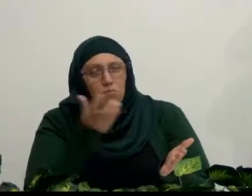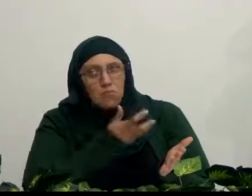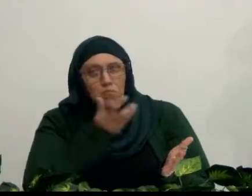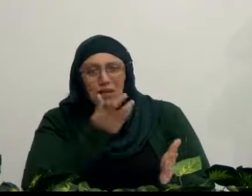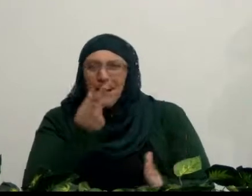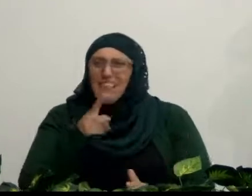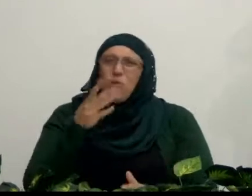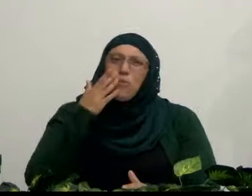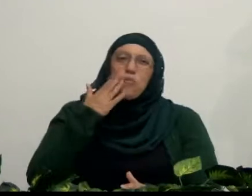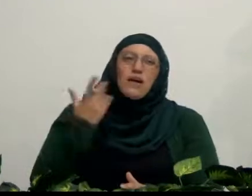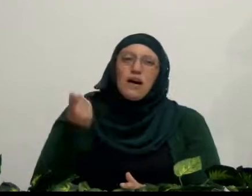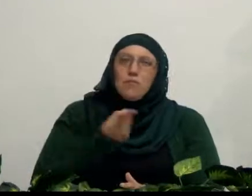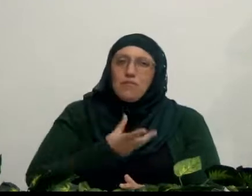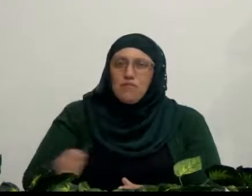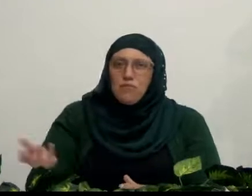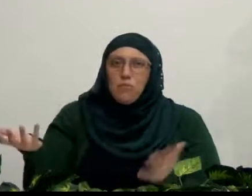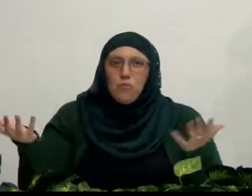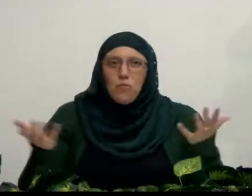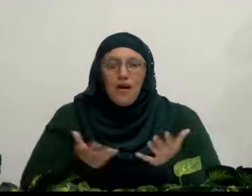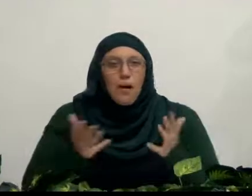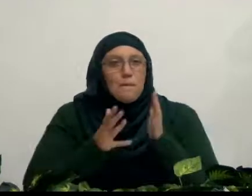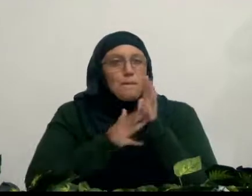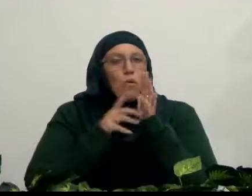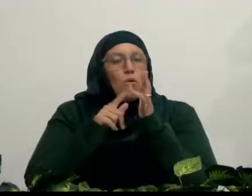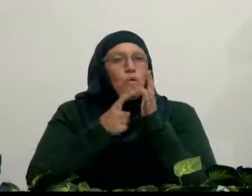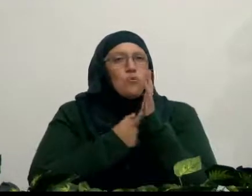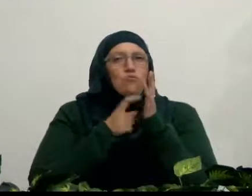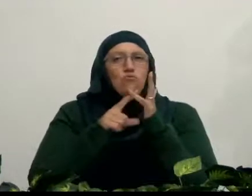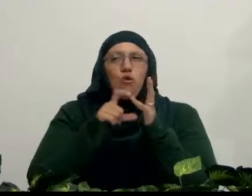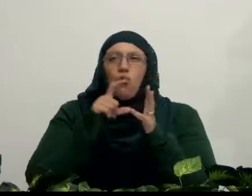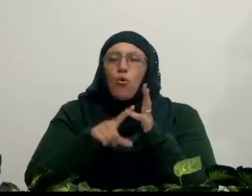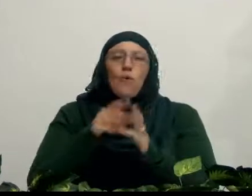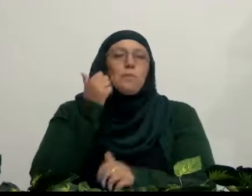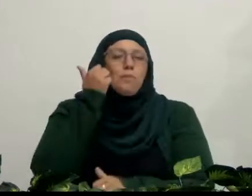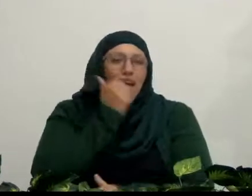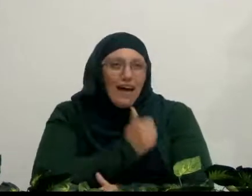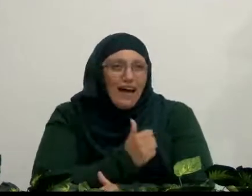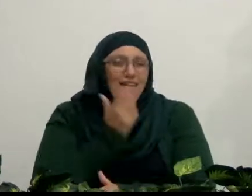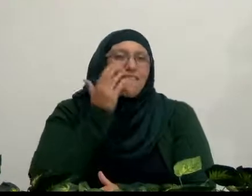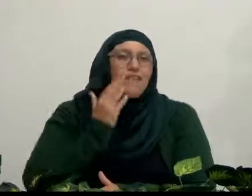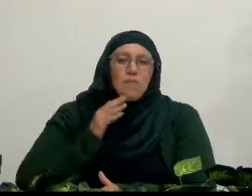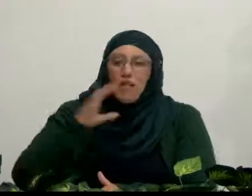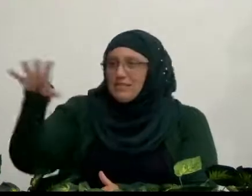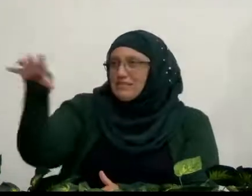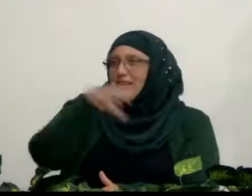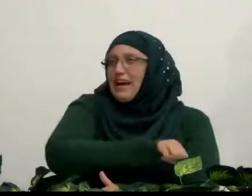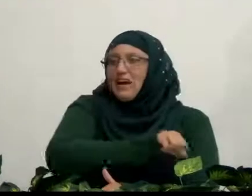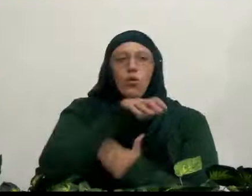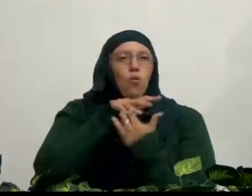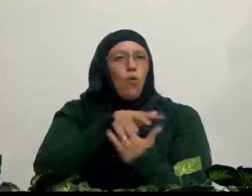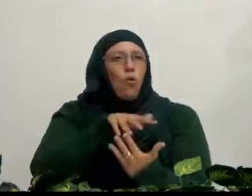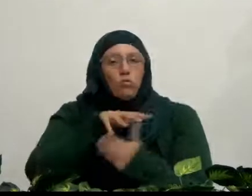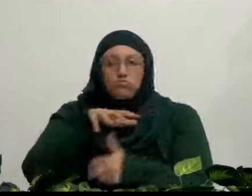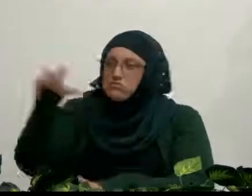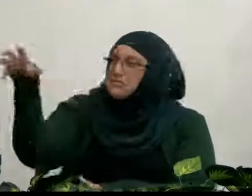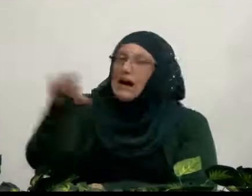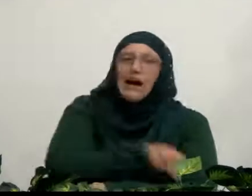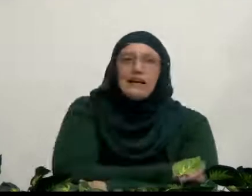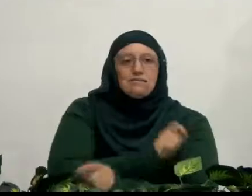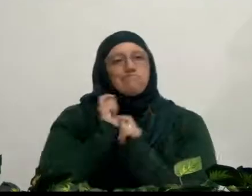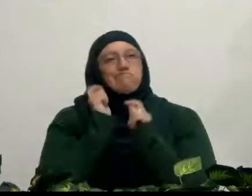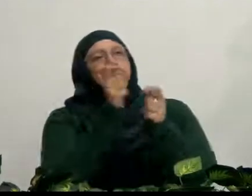she's coming from where? From Maghrib, from Morocco. She was a black female, was taken in the middle of the war at that time that Muslims were